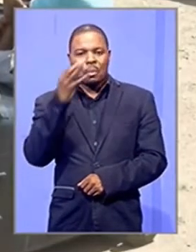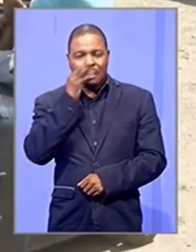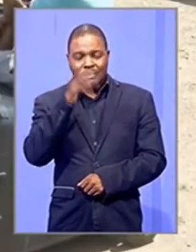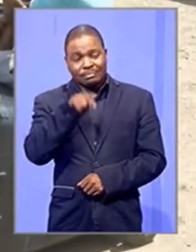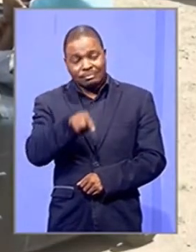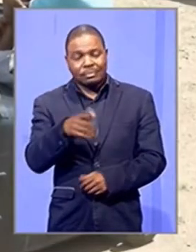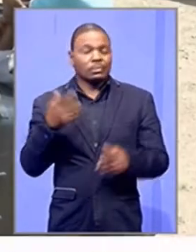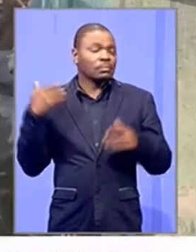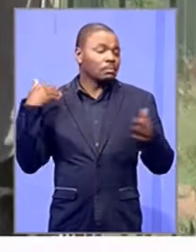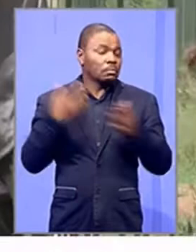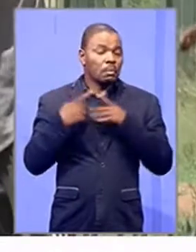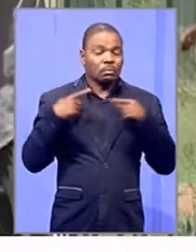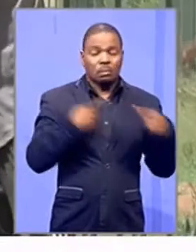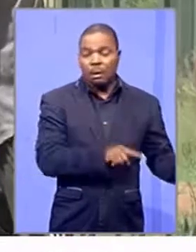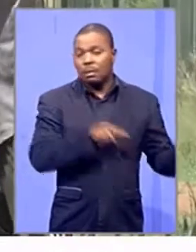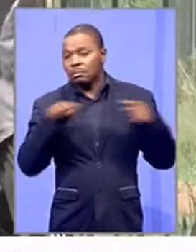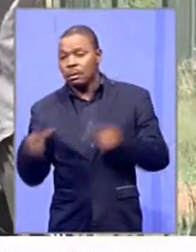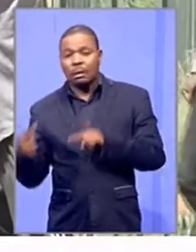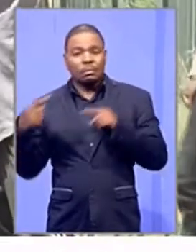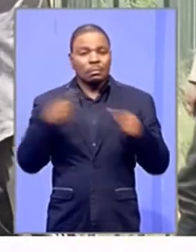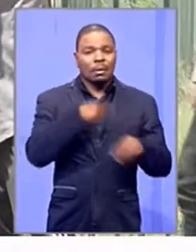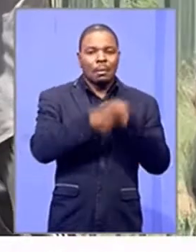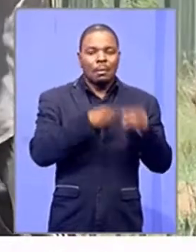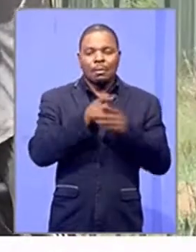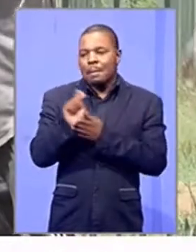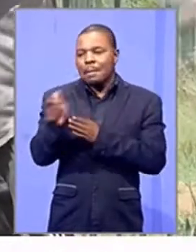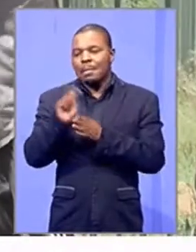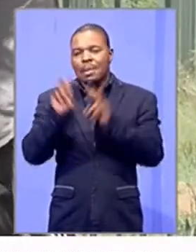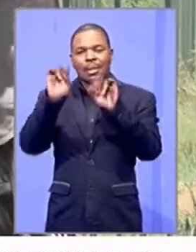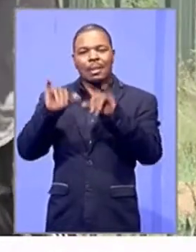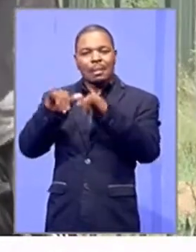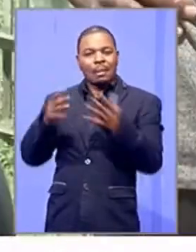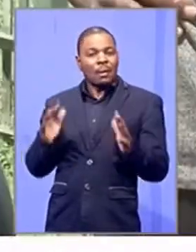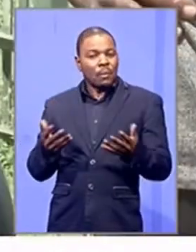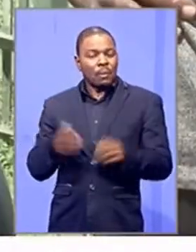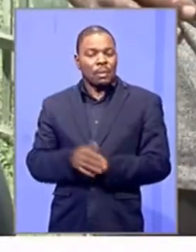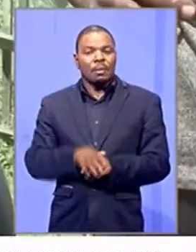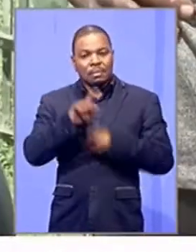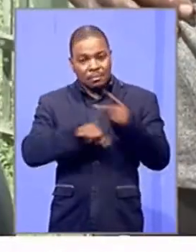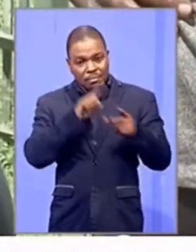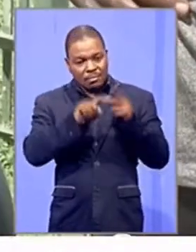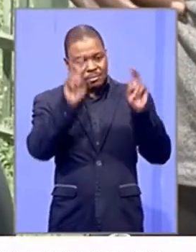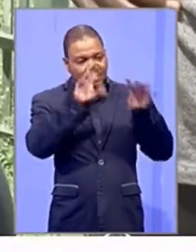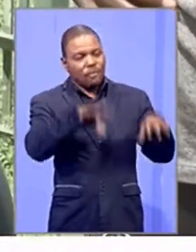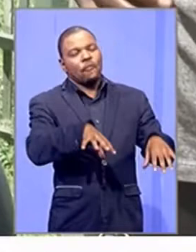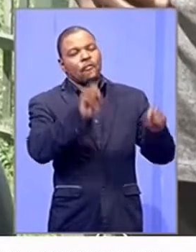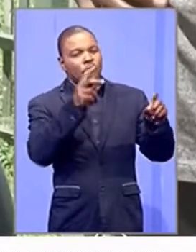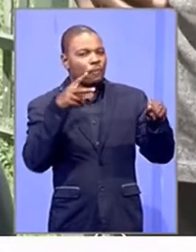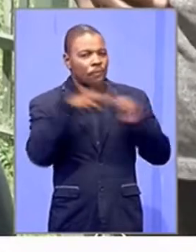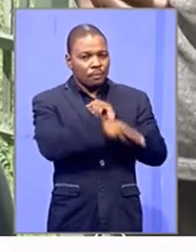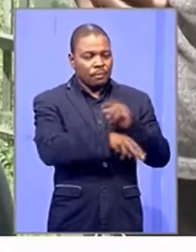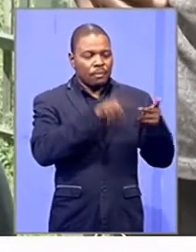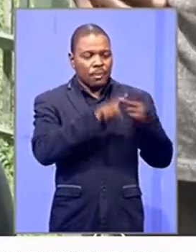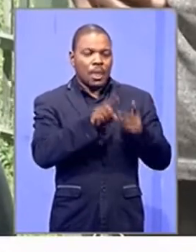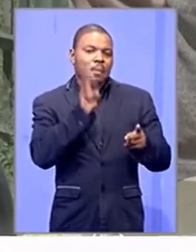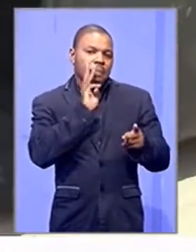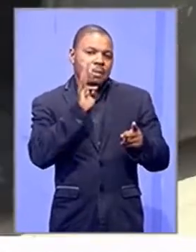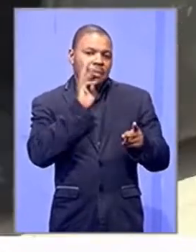na le dingangišano malebana le go lefa Eskom. Se se bakile go kgaolwa ga mohlagase le go tswalela